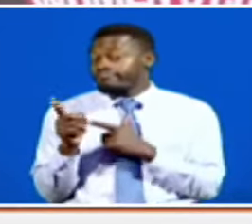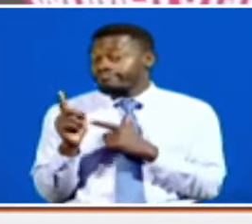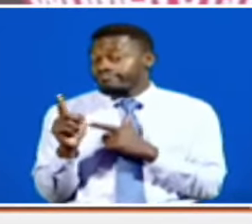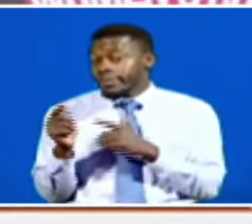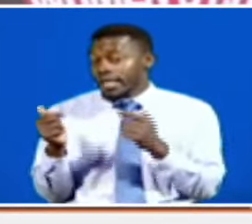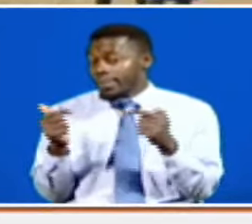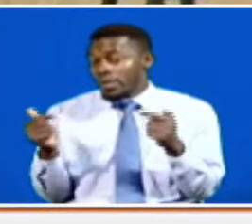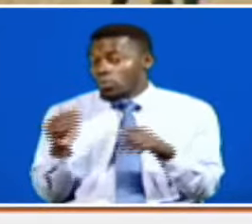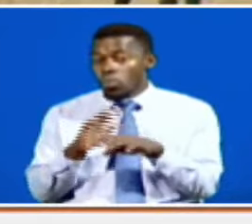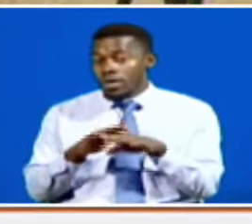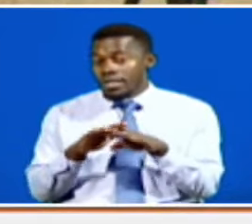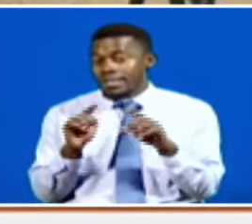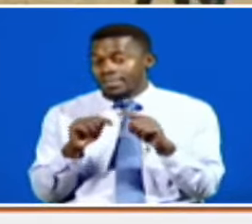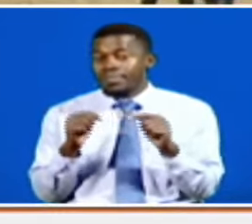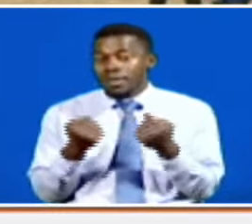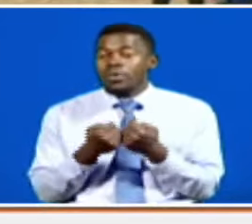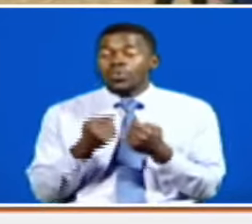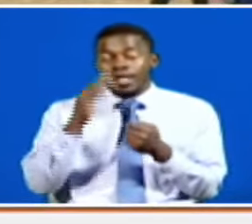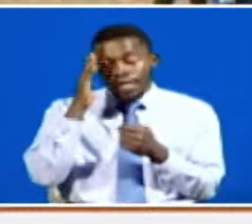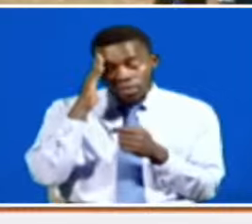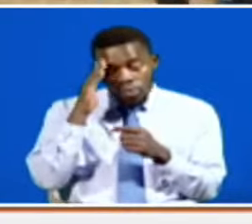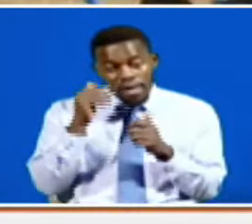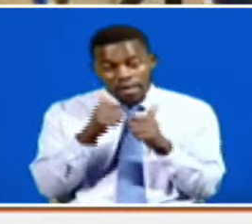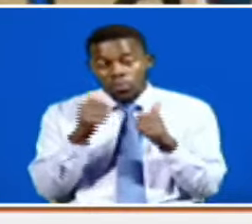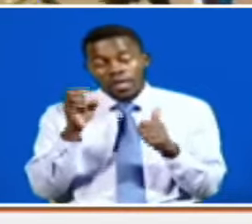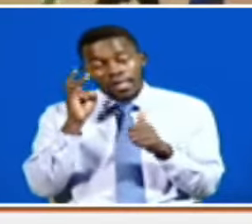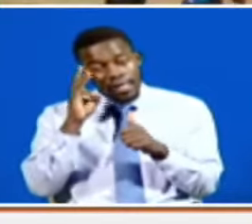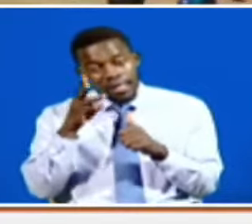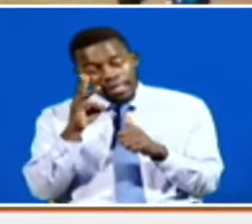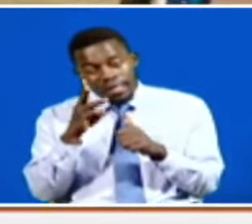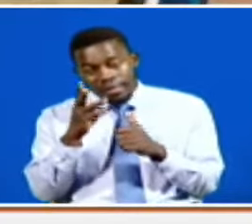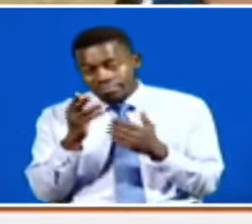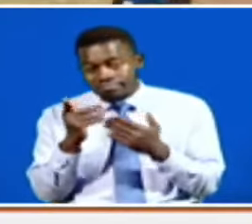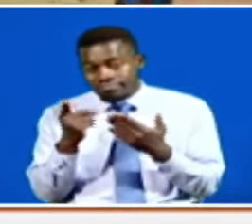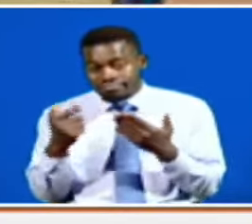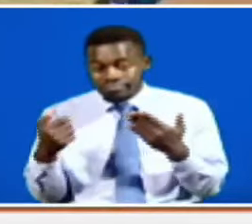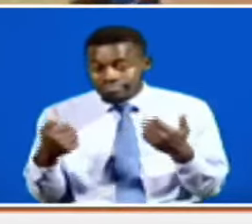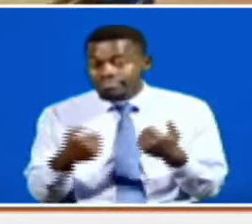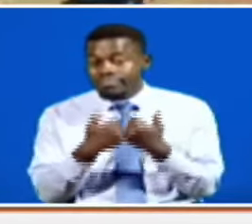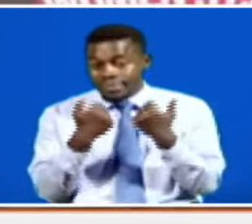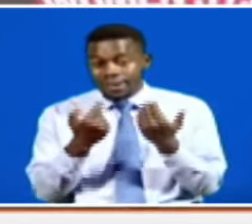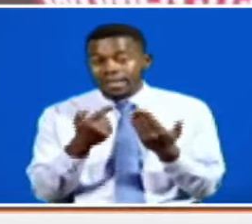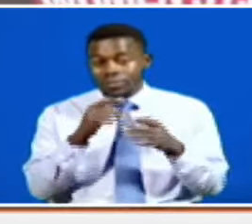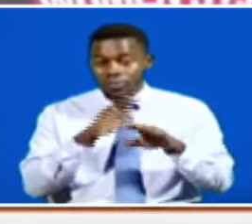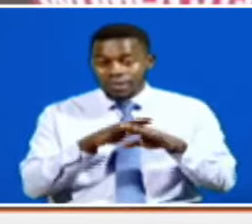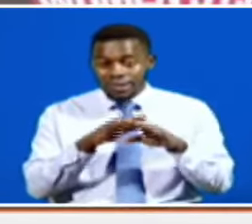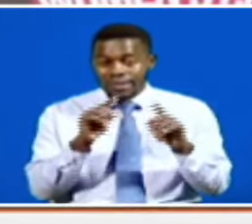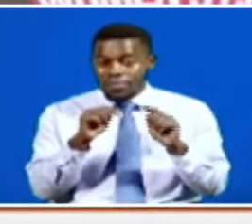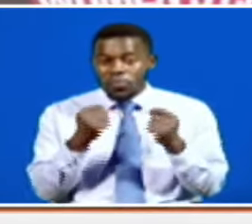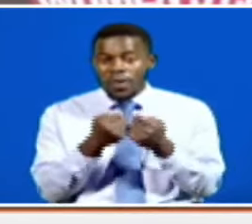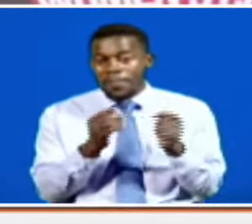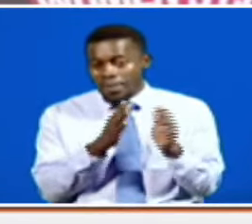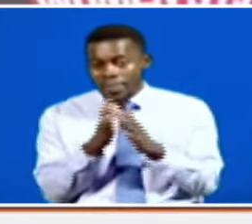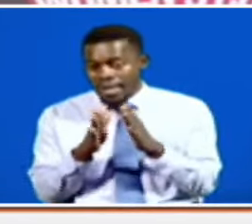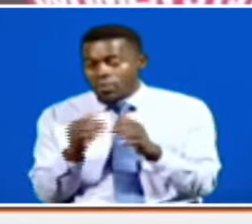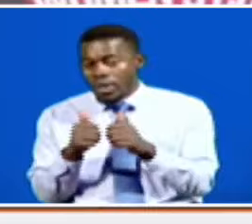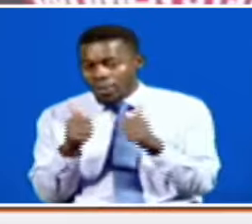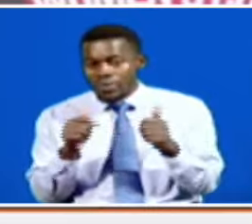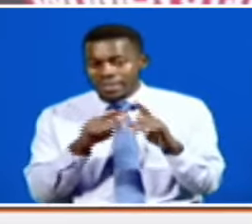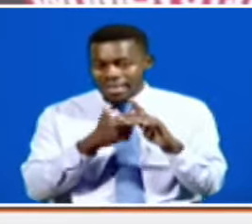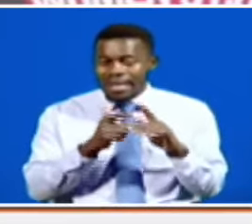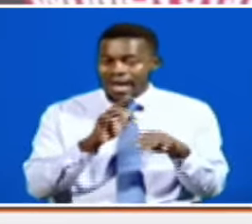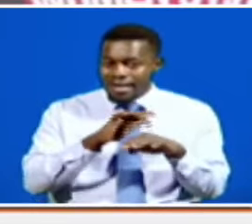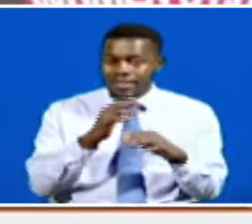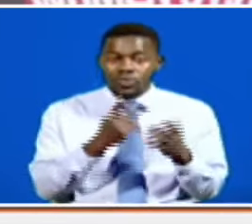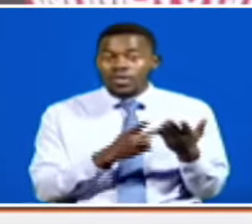that you are going to face a very good team. And since it was the first time to meet, I know the preparation we started earlier, like